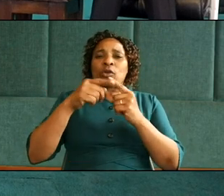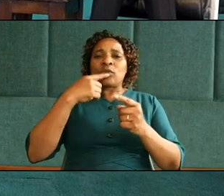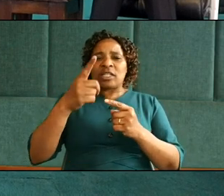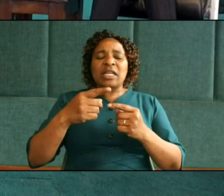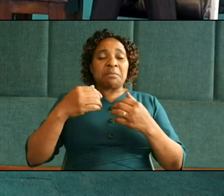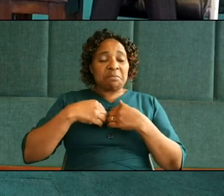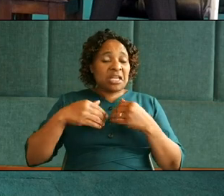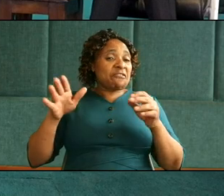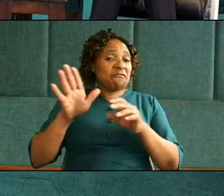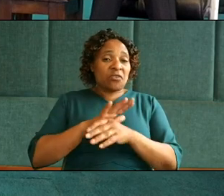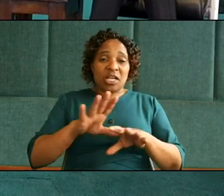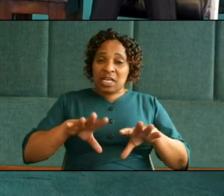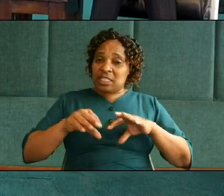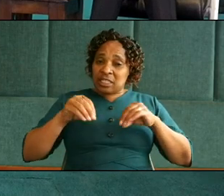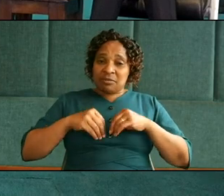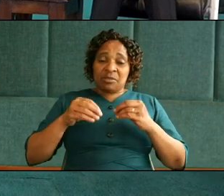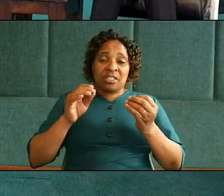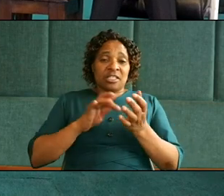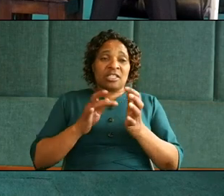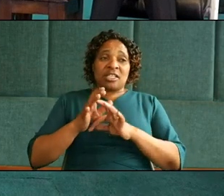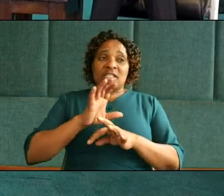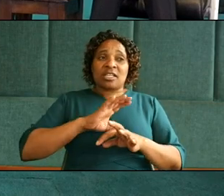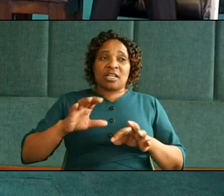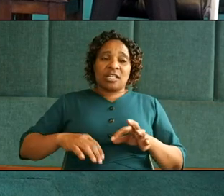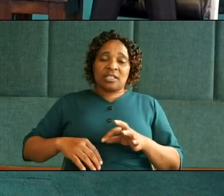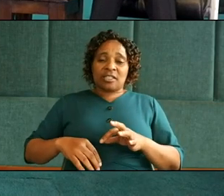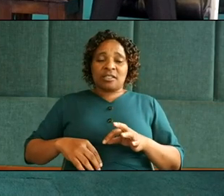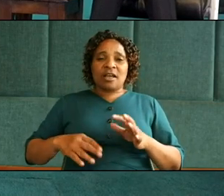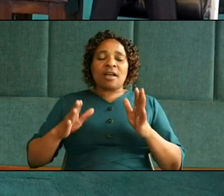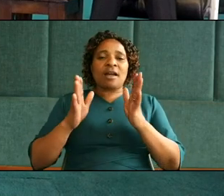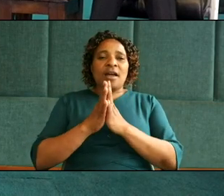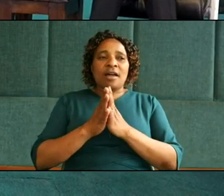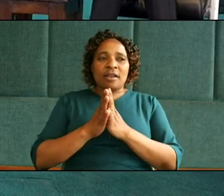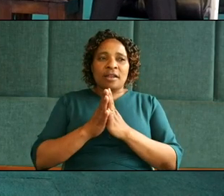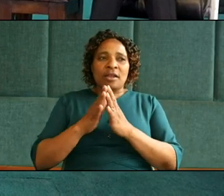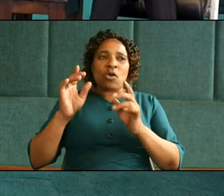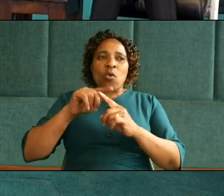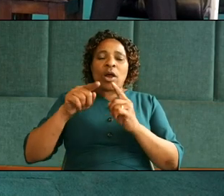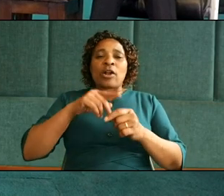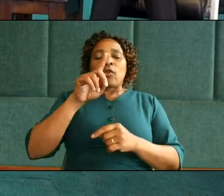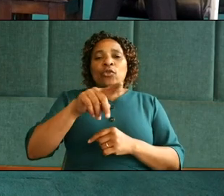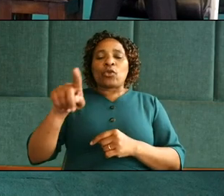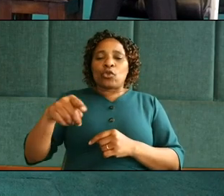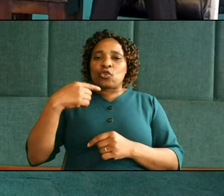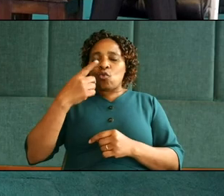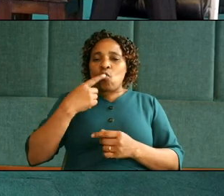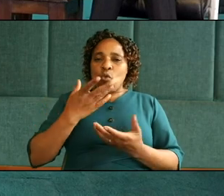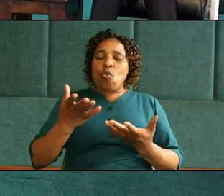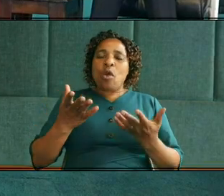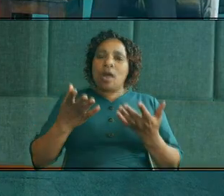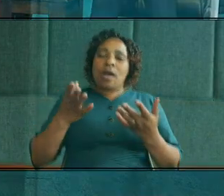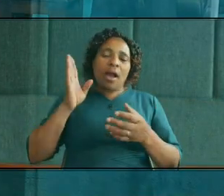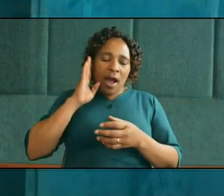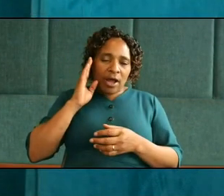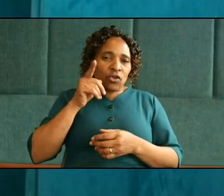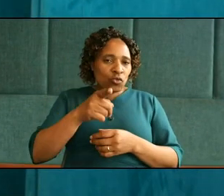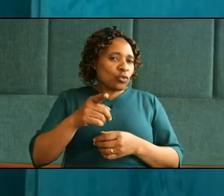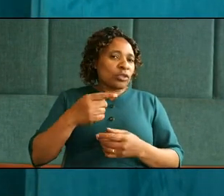truly accepted Christ. And while those who heard you speak